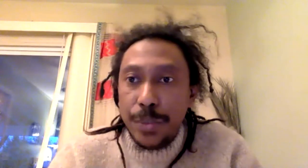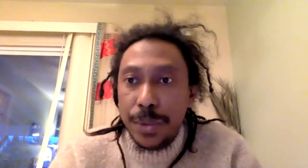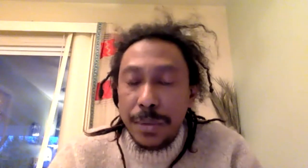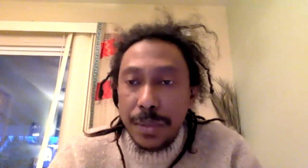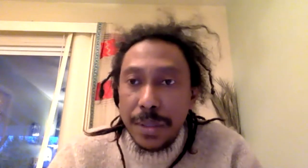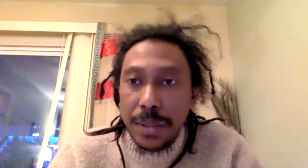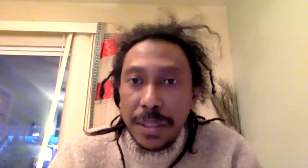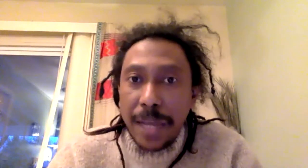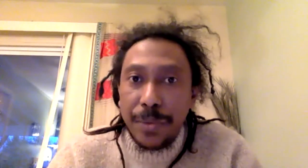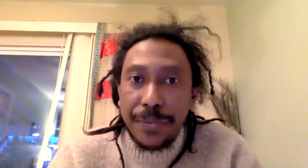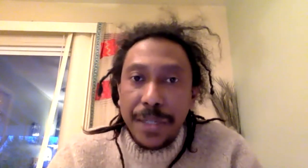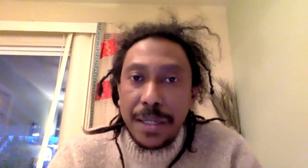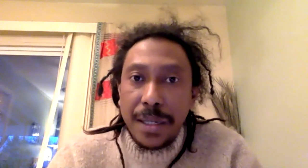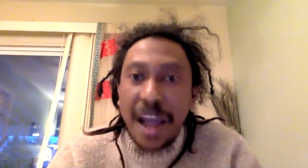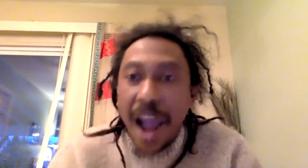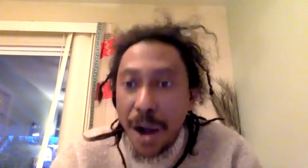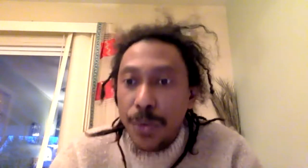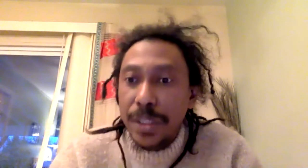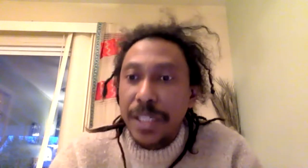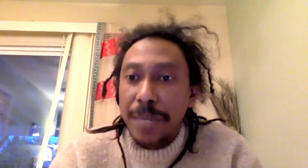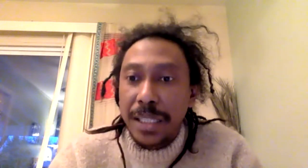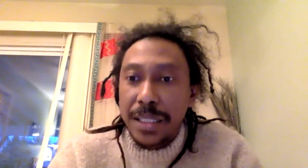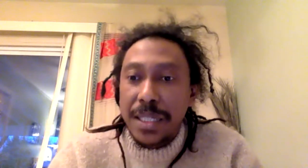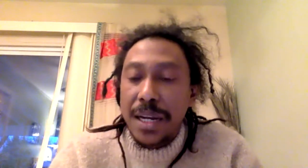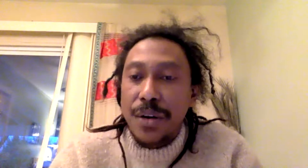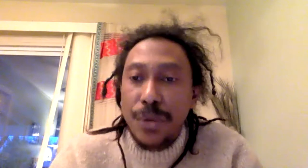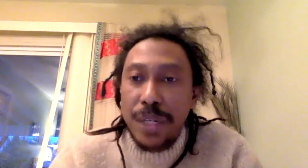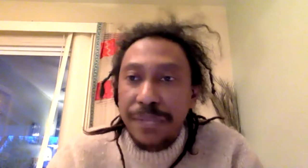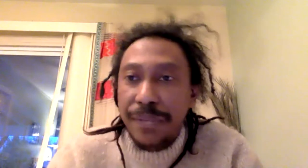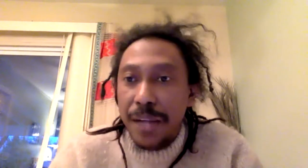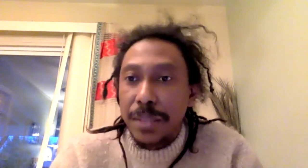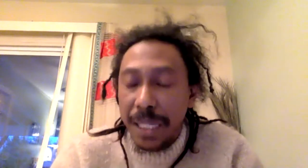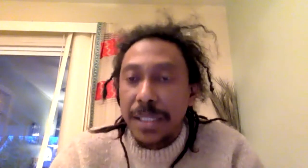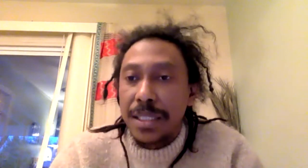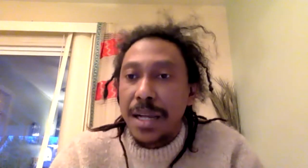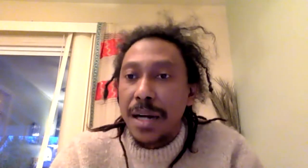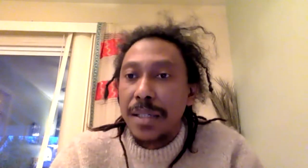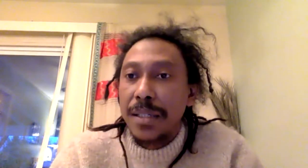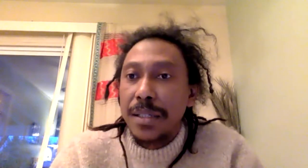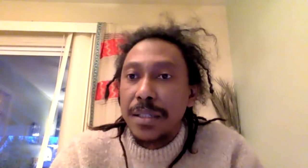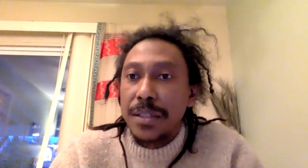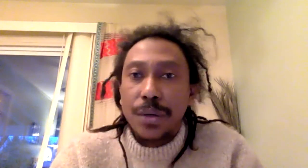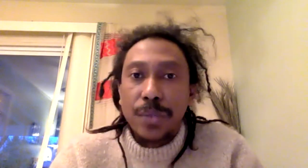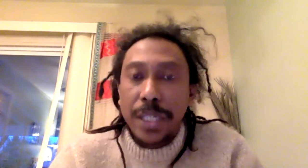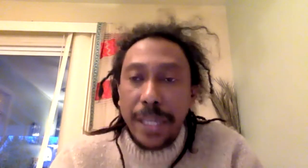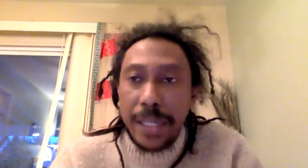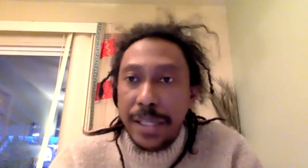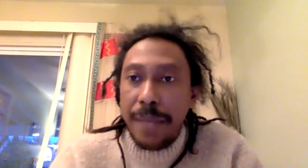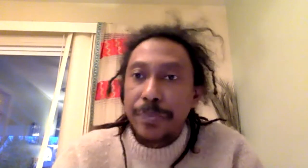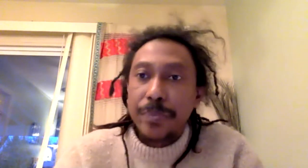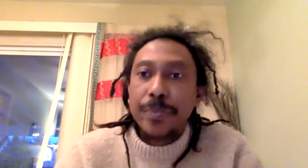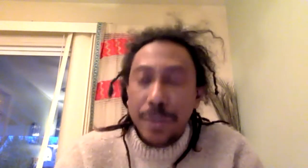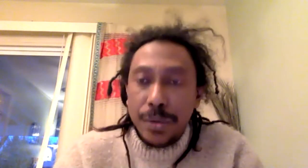zebu type of cow in Madagascar, only found in Madagascar. So we kill